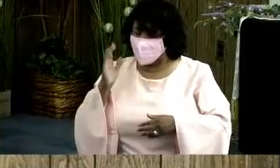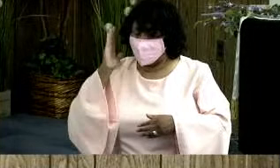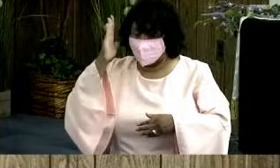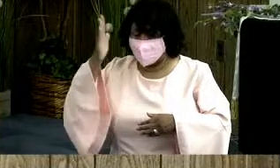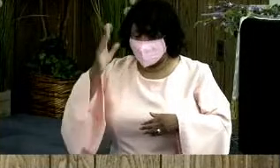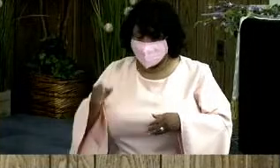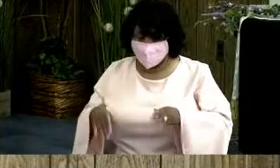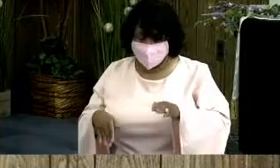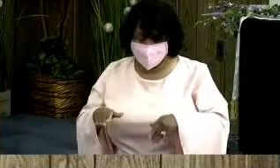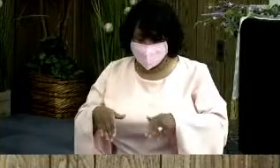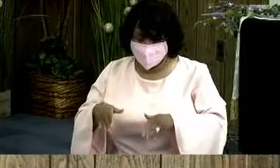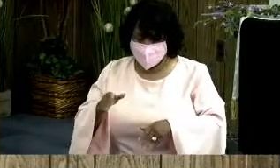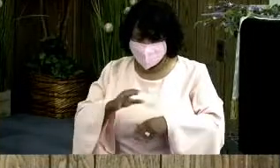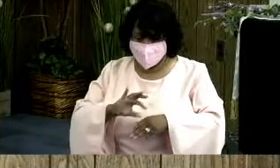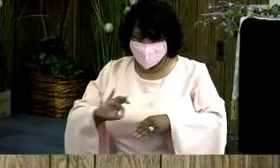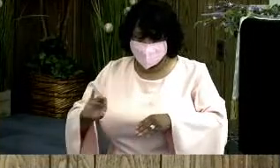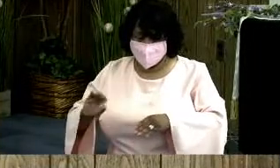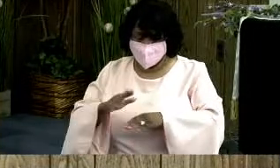Father.